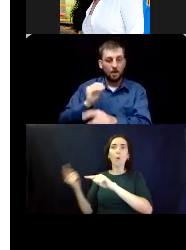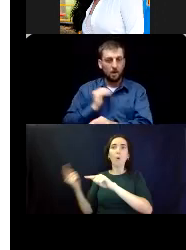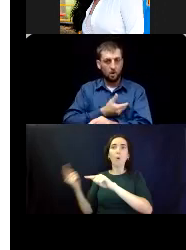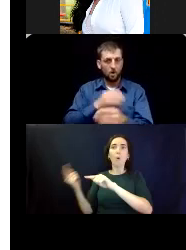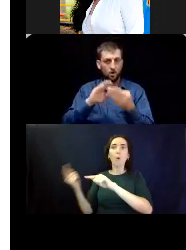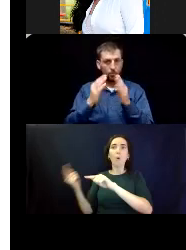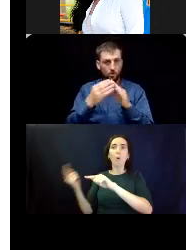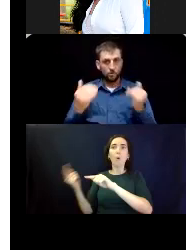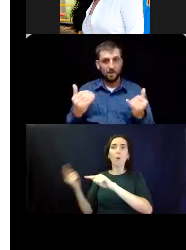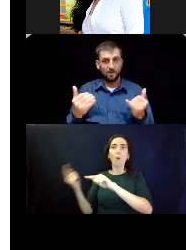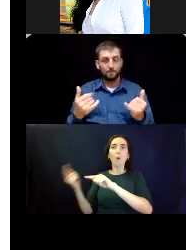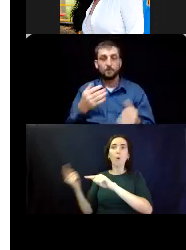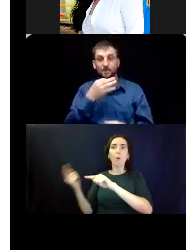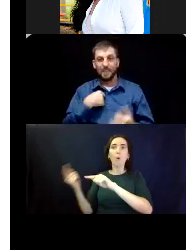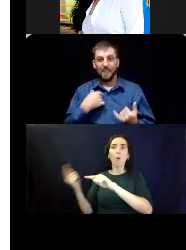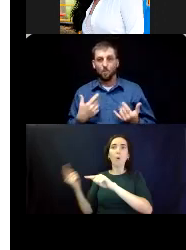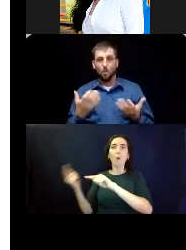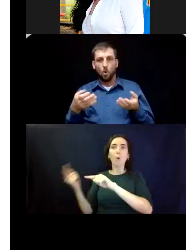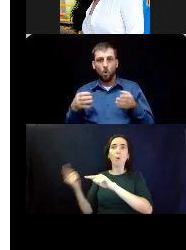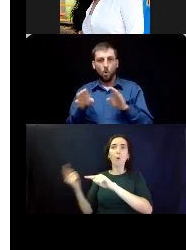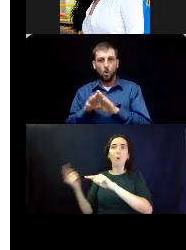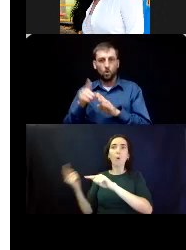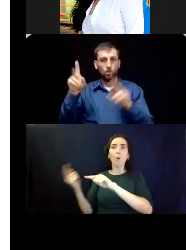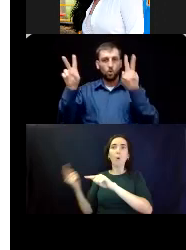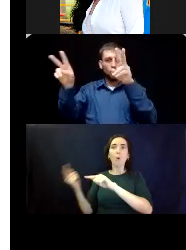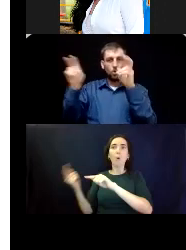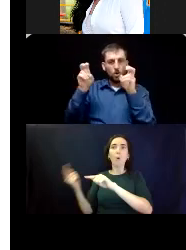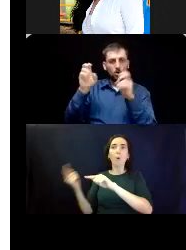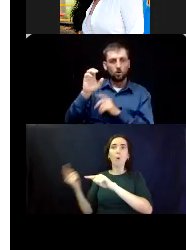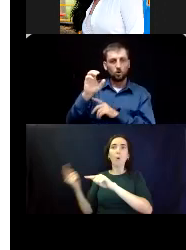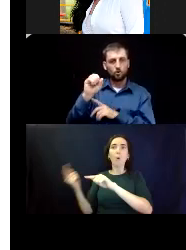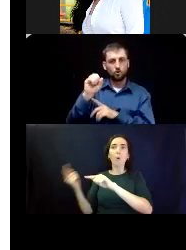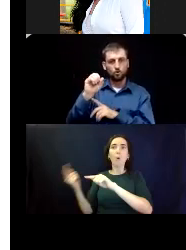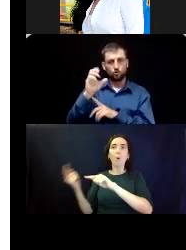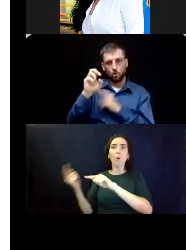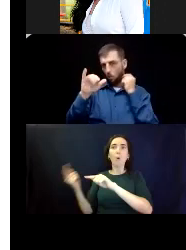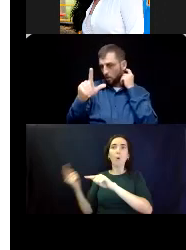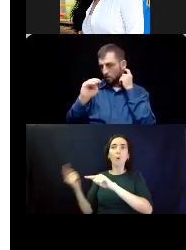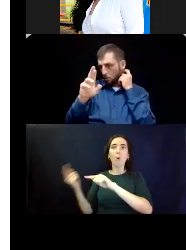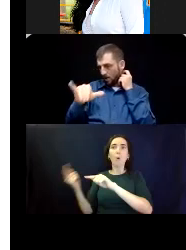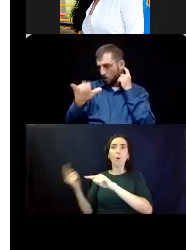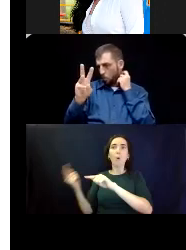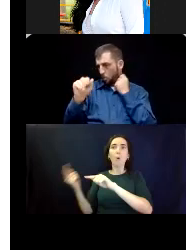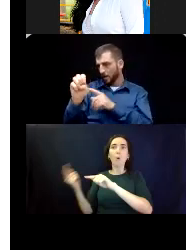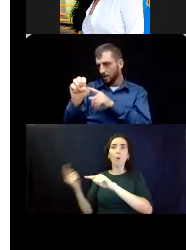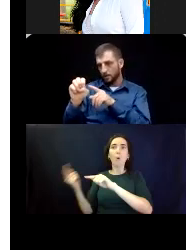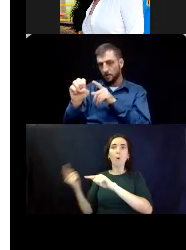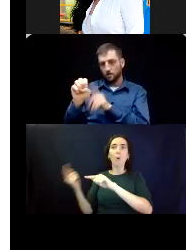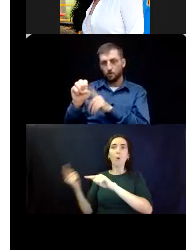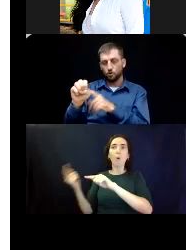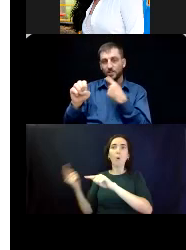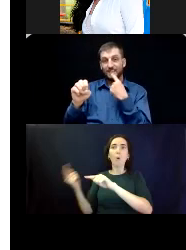I want to close with a quote from Cheryl Murray Wade. She says, "Disability